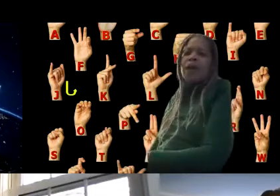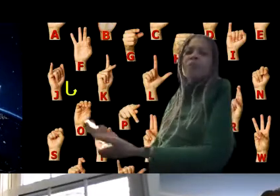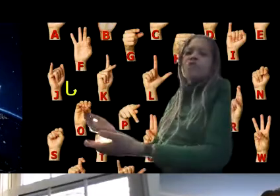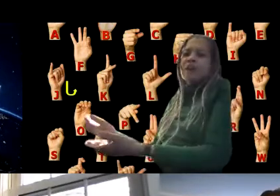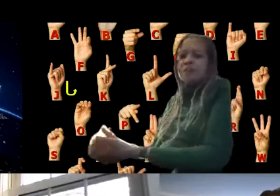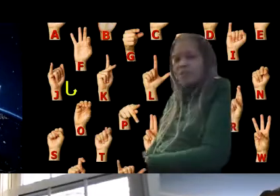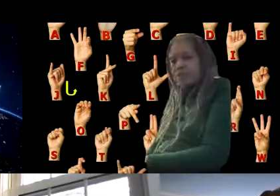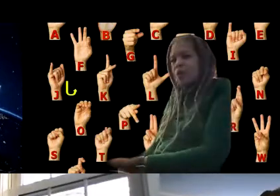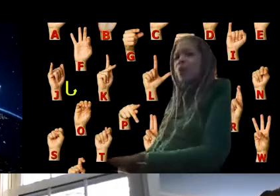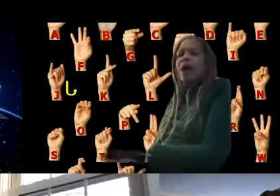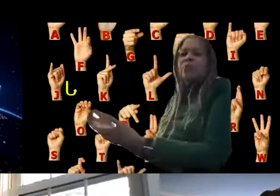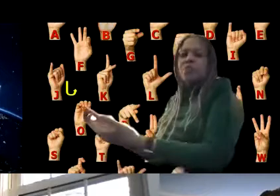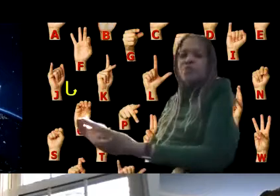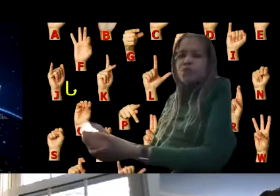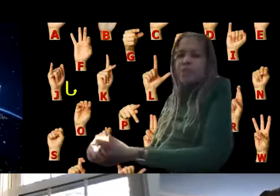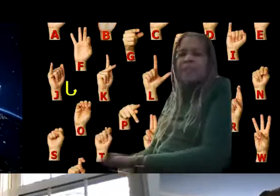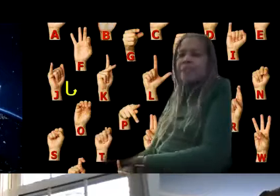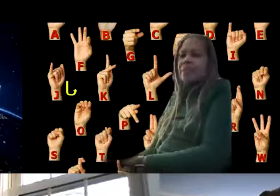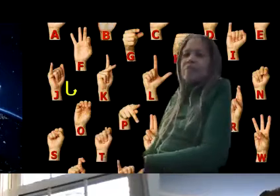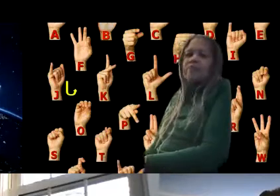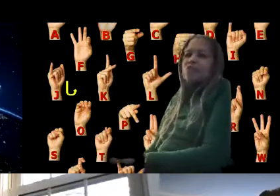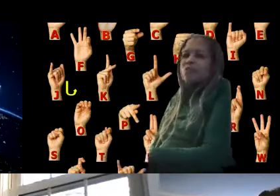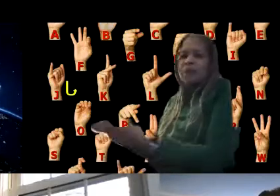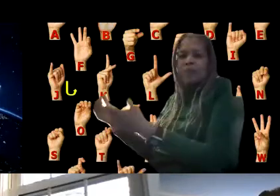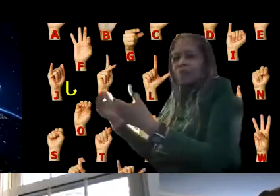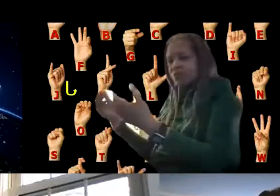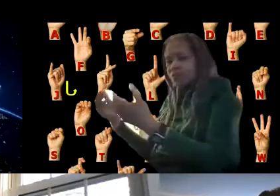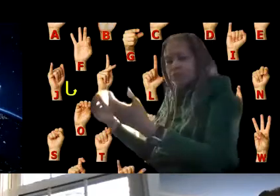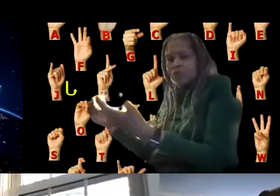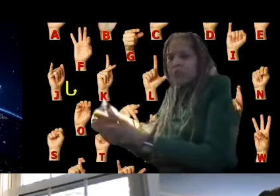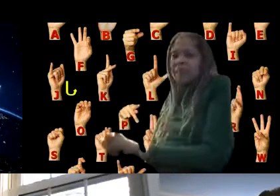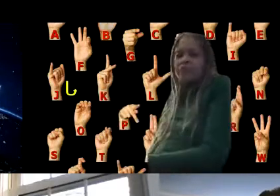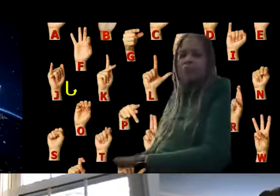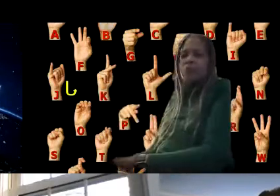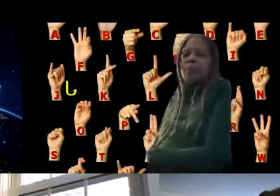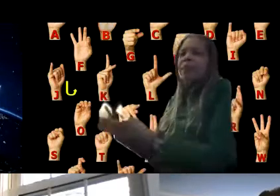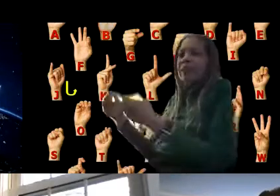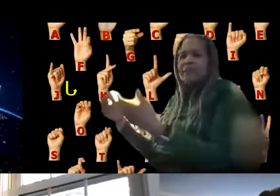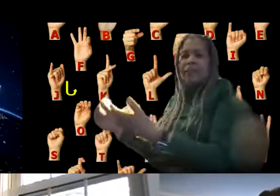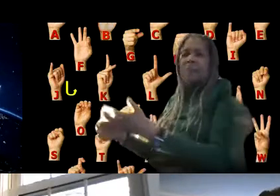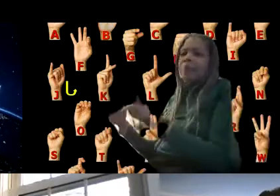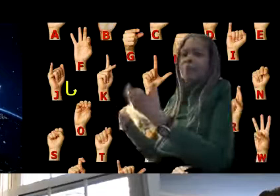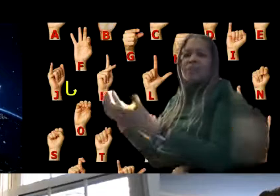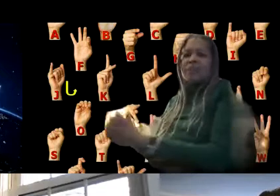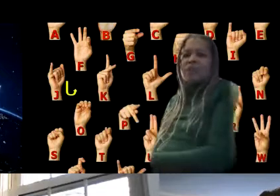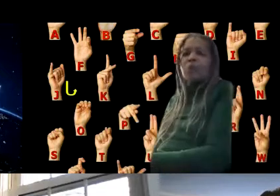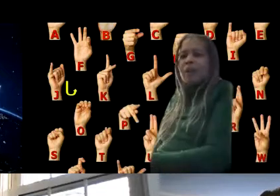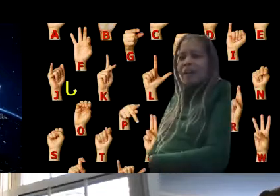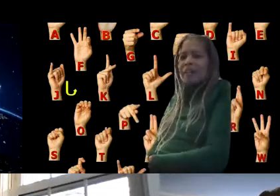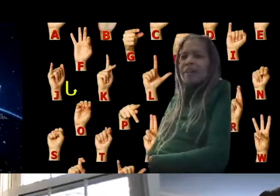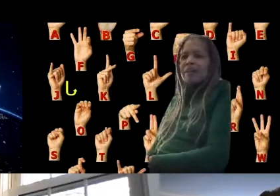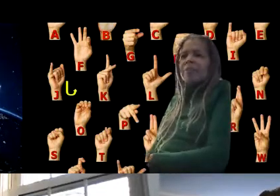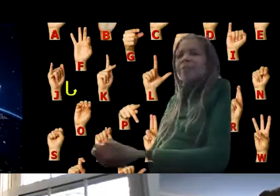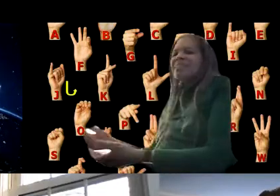time. Why do we still have racism? Why do we still discriminate against religion? Why do we just discriminate against women and gay people and whatever else?